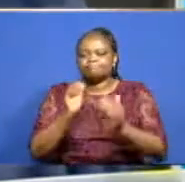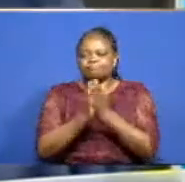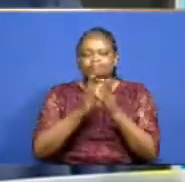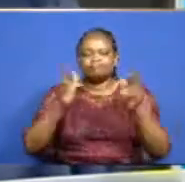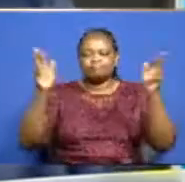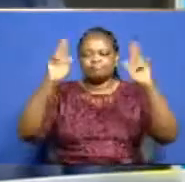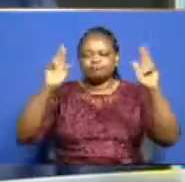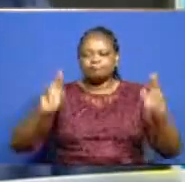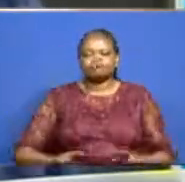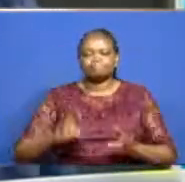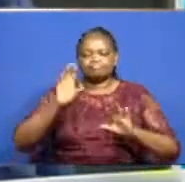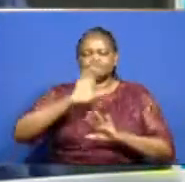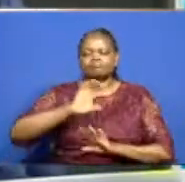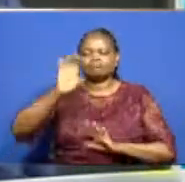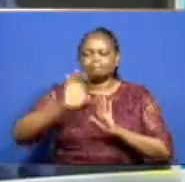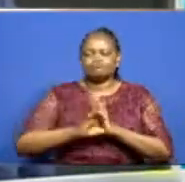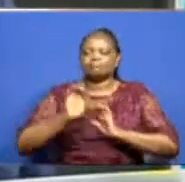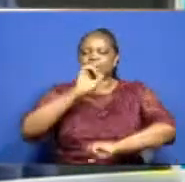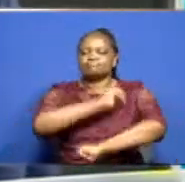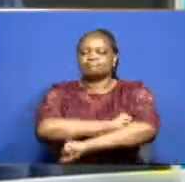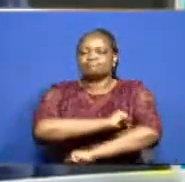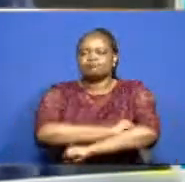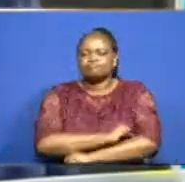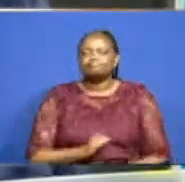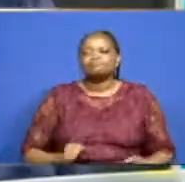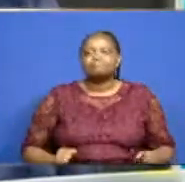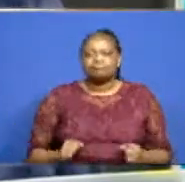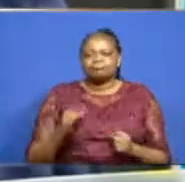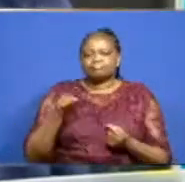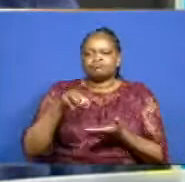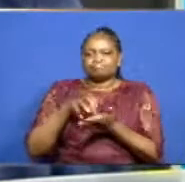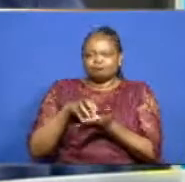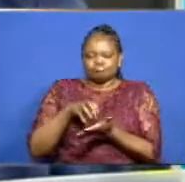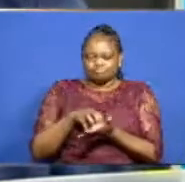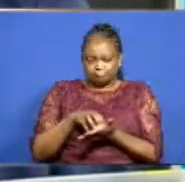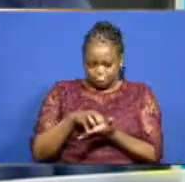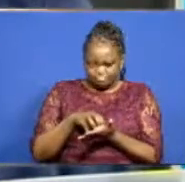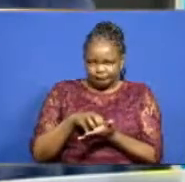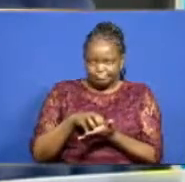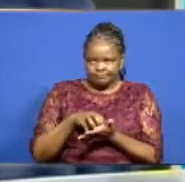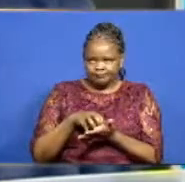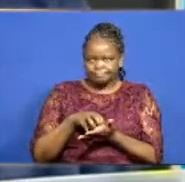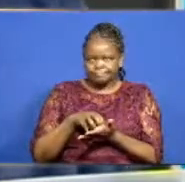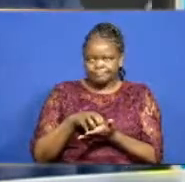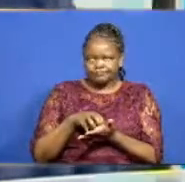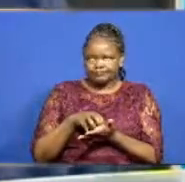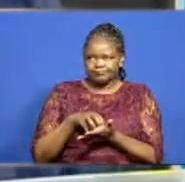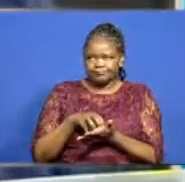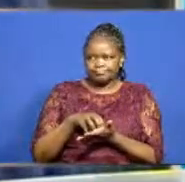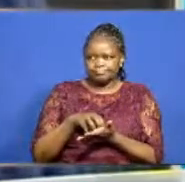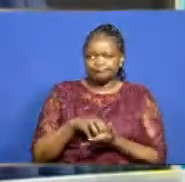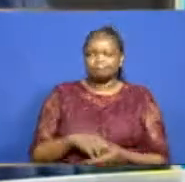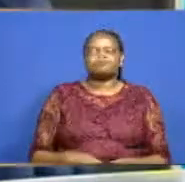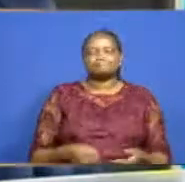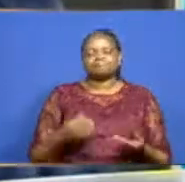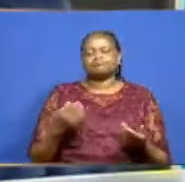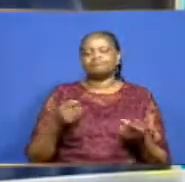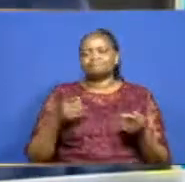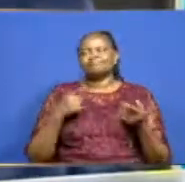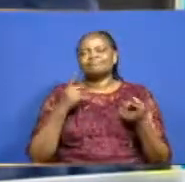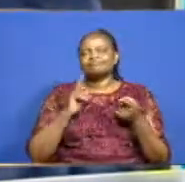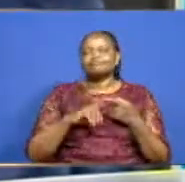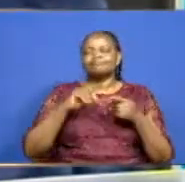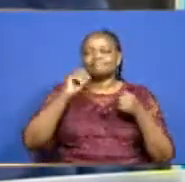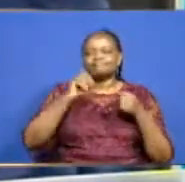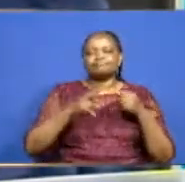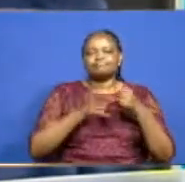international curriculum. So that is what the status situation is like as at the 7th of July 2020,